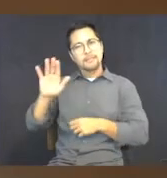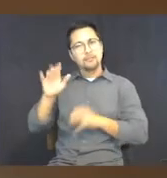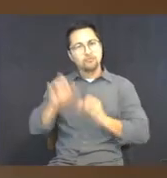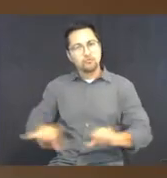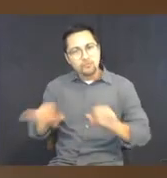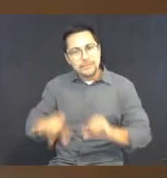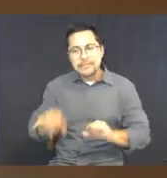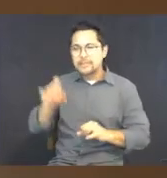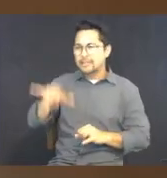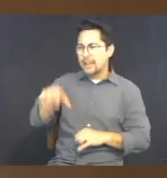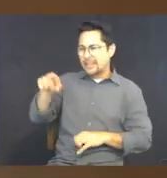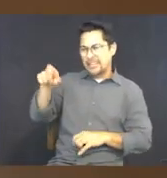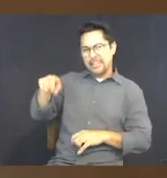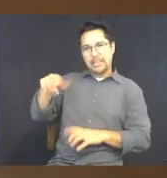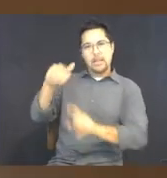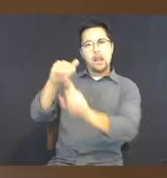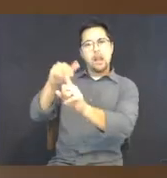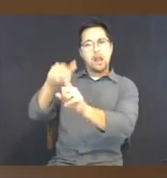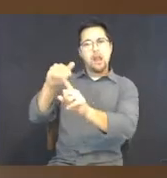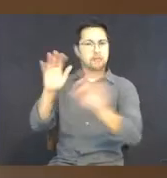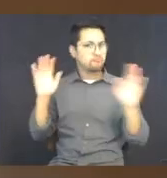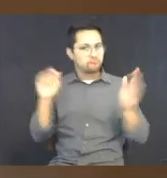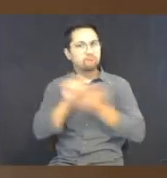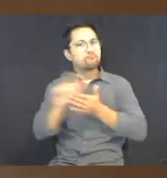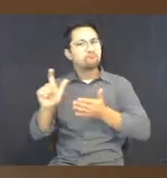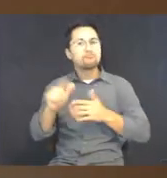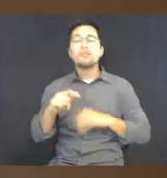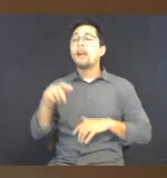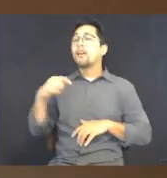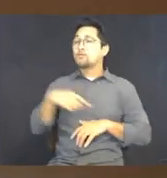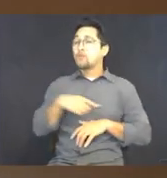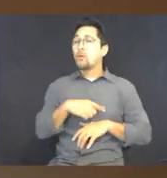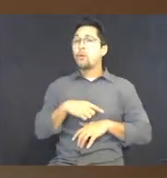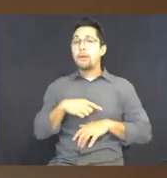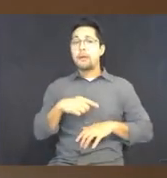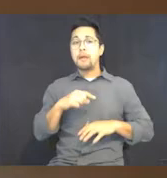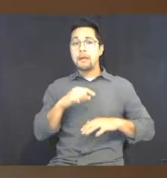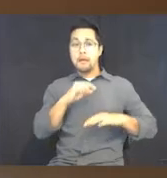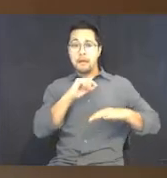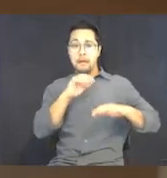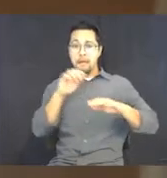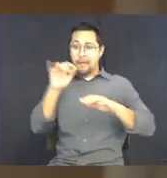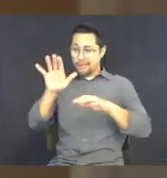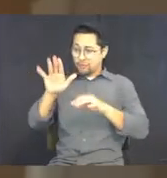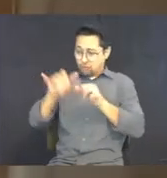I said, David, lights out. CPAP on. Yeah.